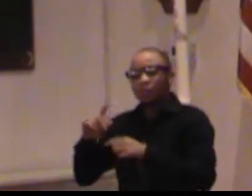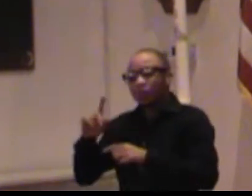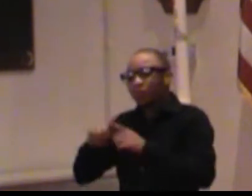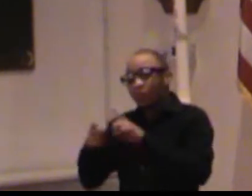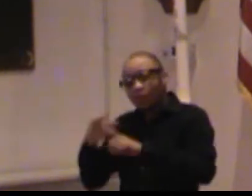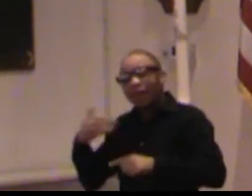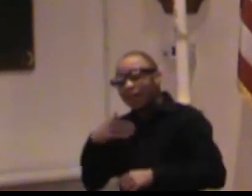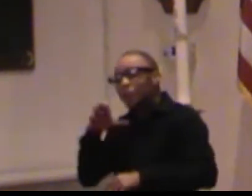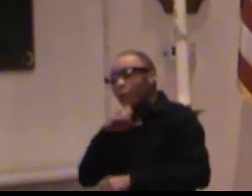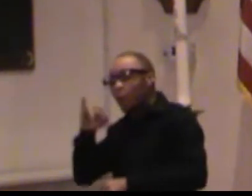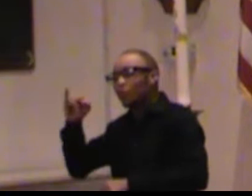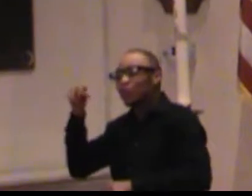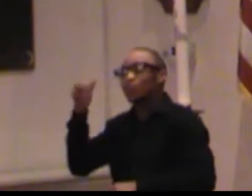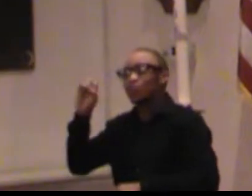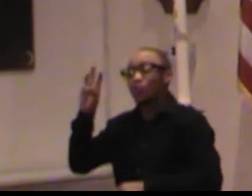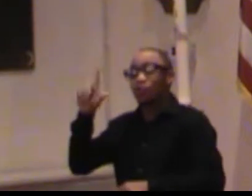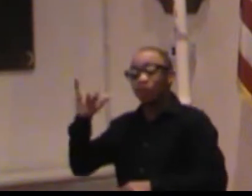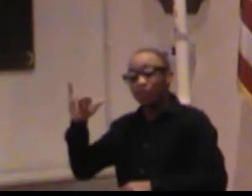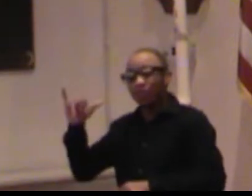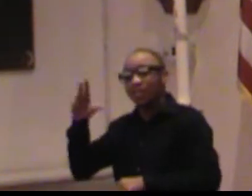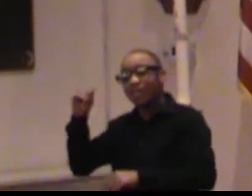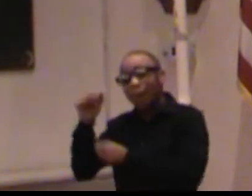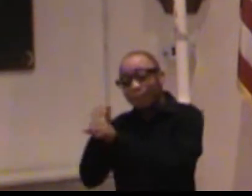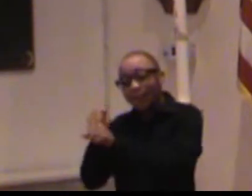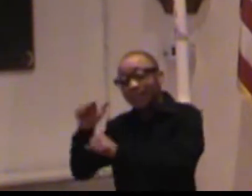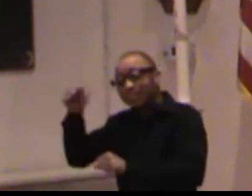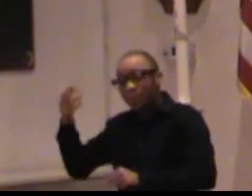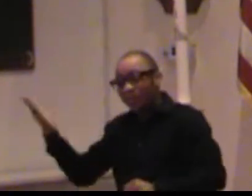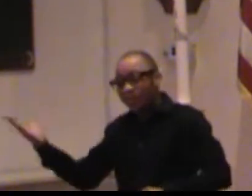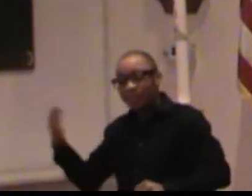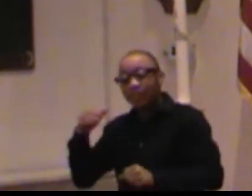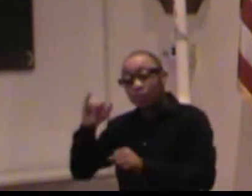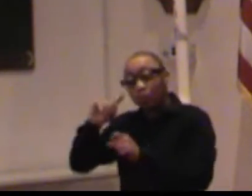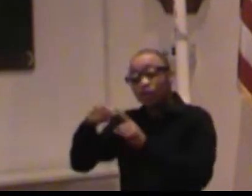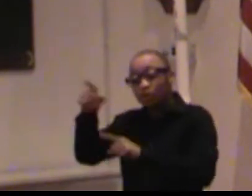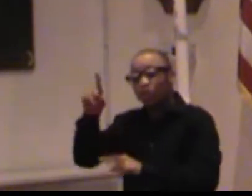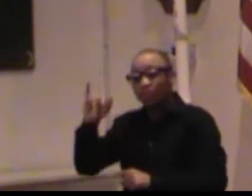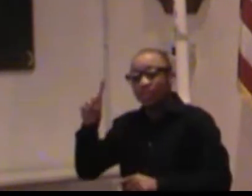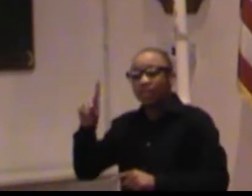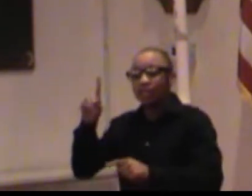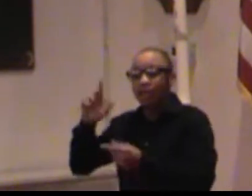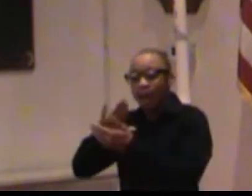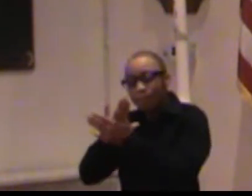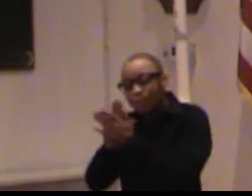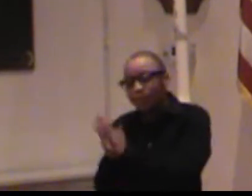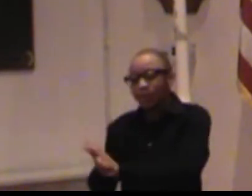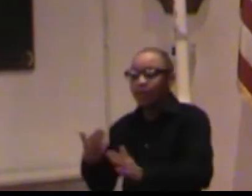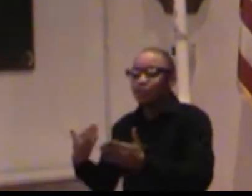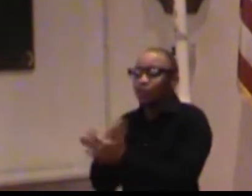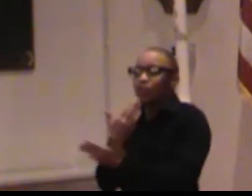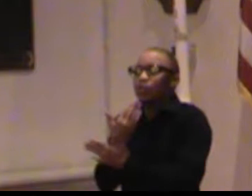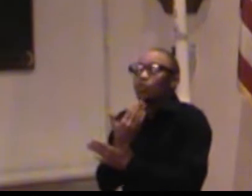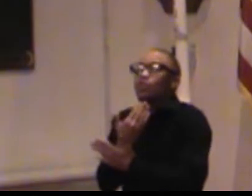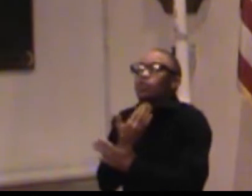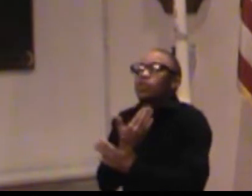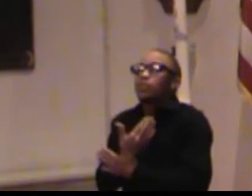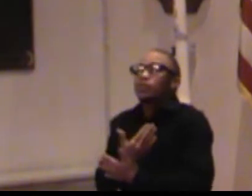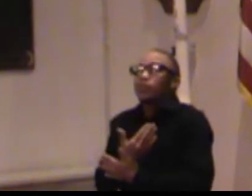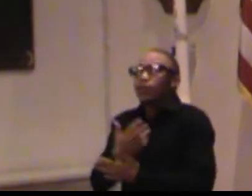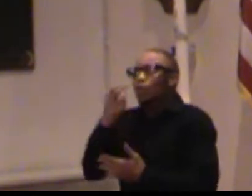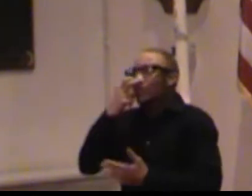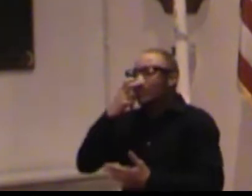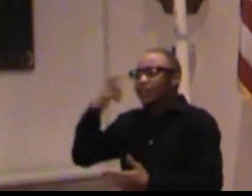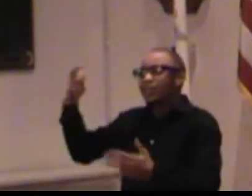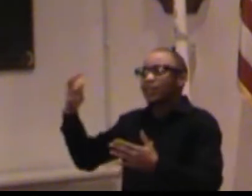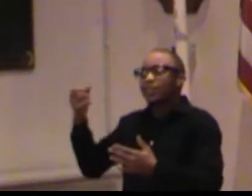got some old jewelry and make it into something else. When you did, it thus became new. We've